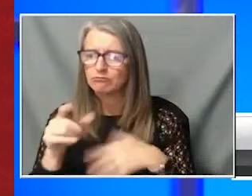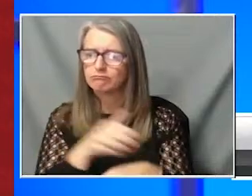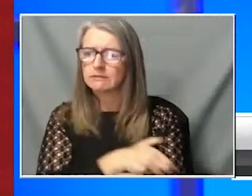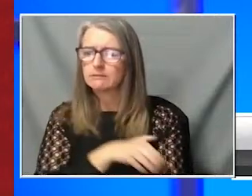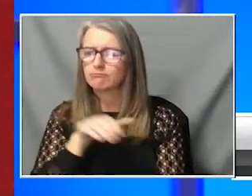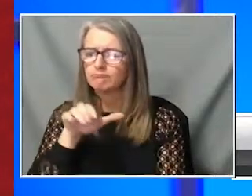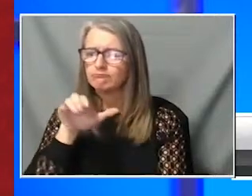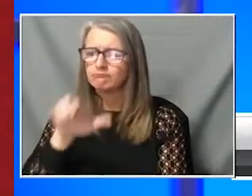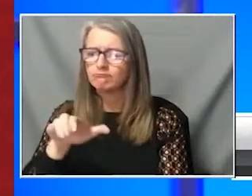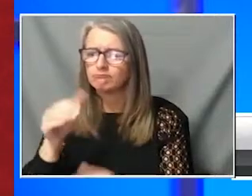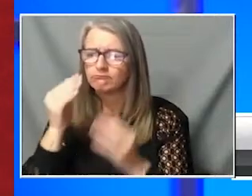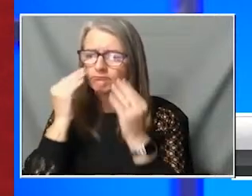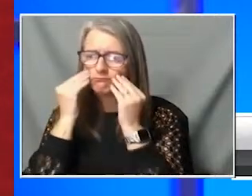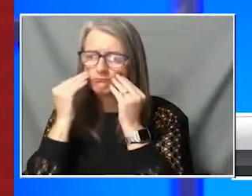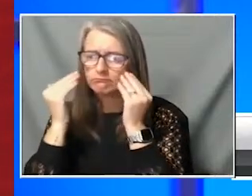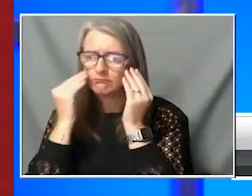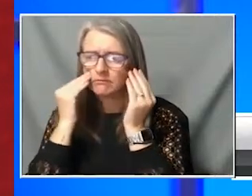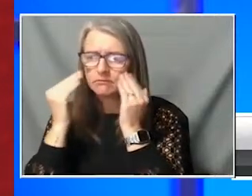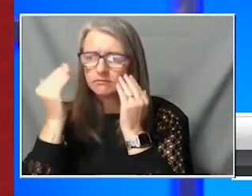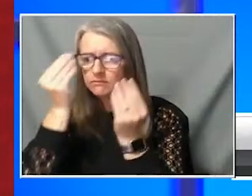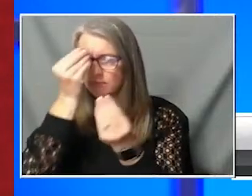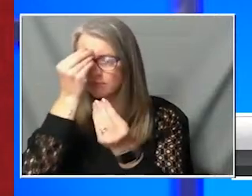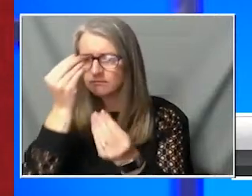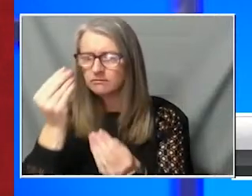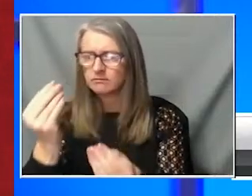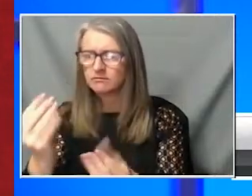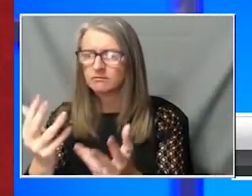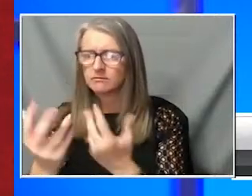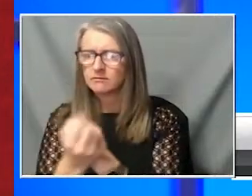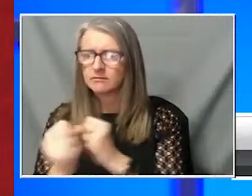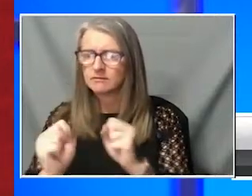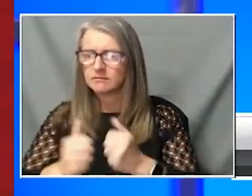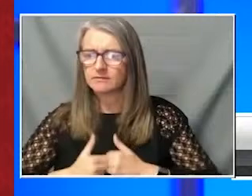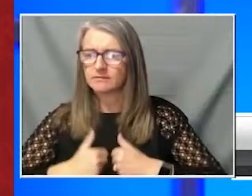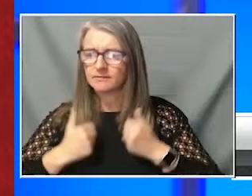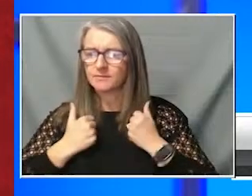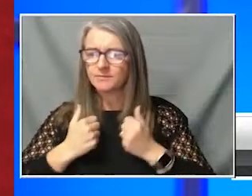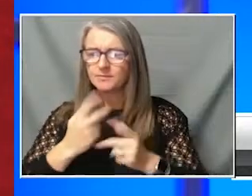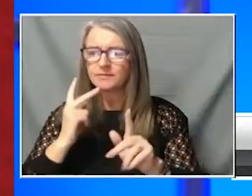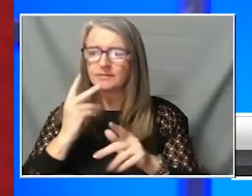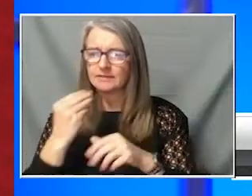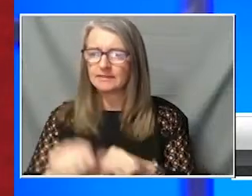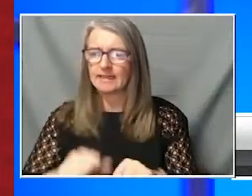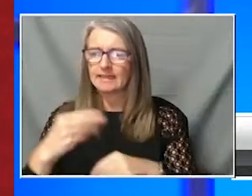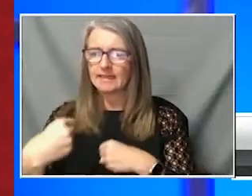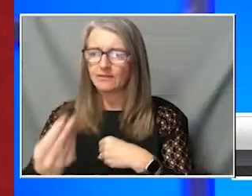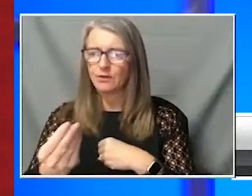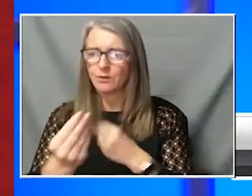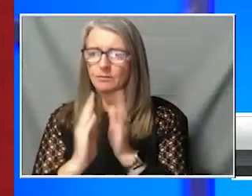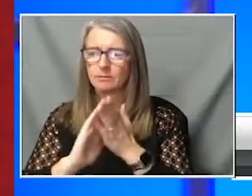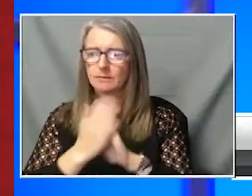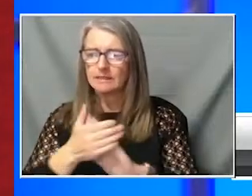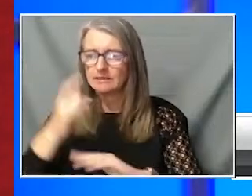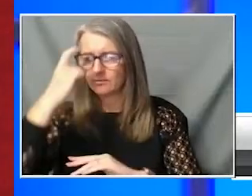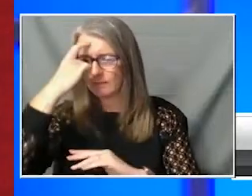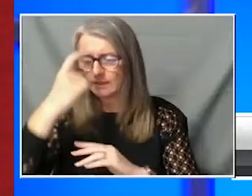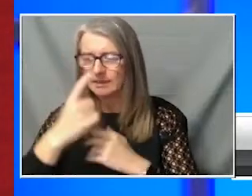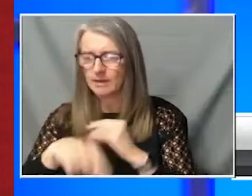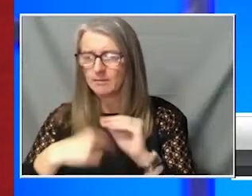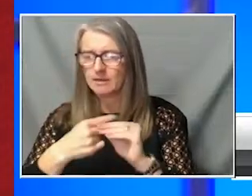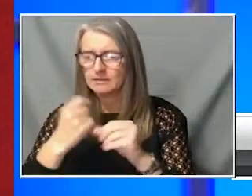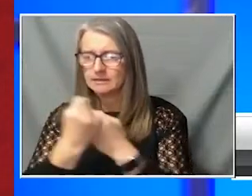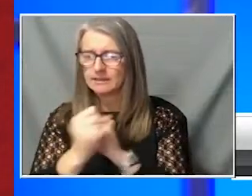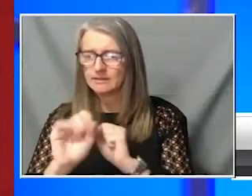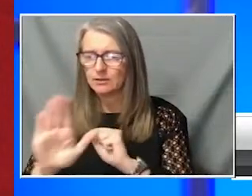give you the knowledge that at best can save lives and at least can give you some peace of mind about the safety of your home. Today,